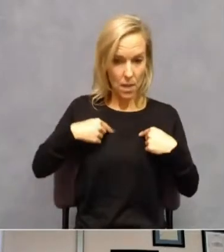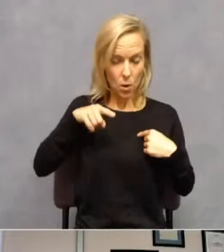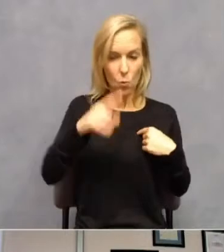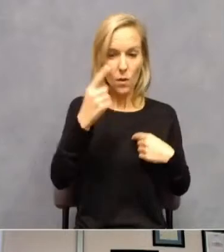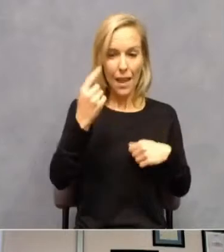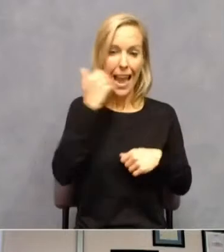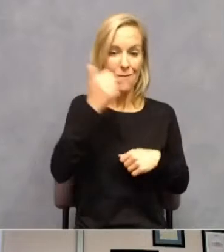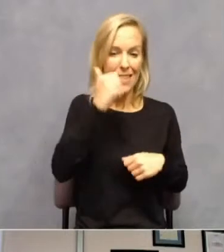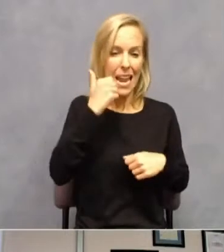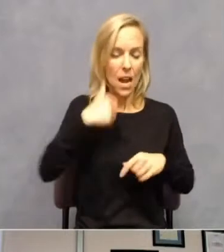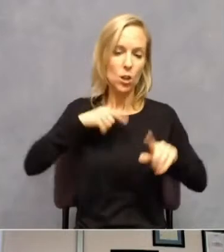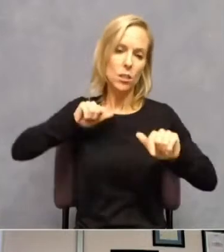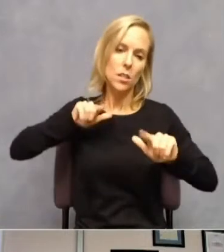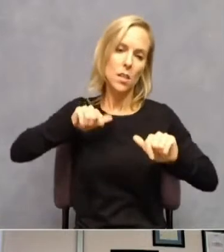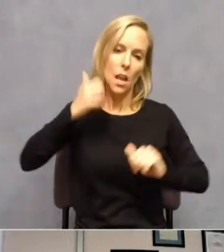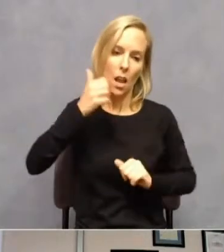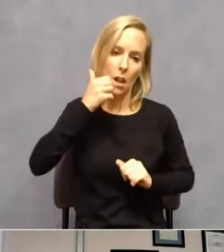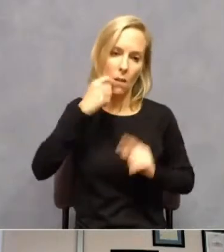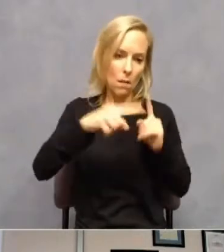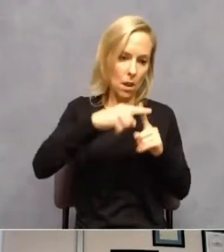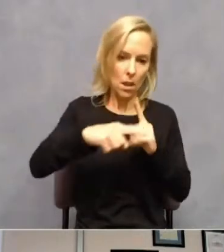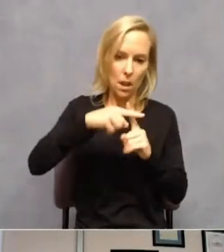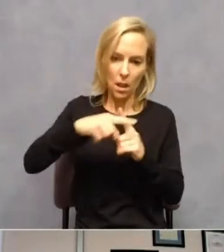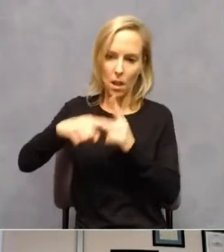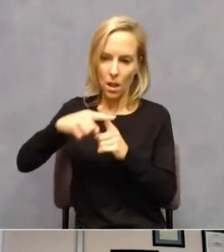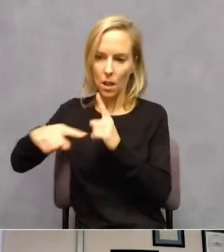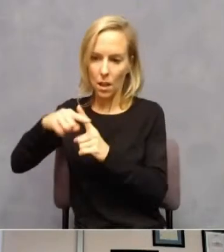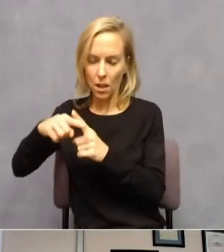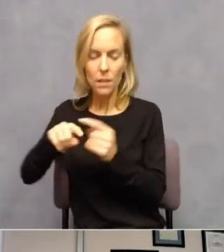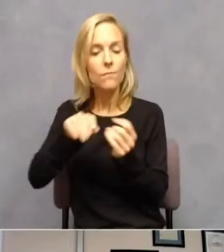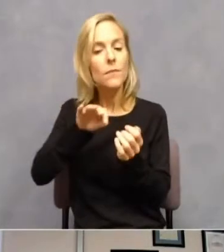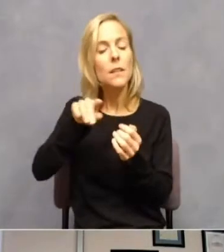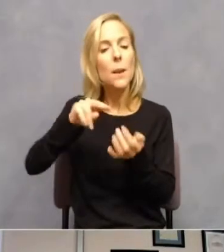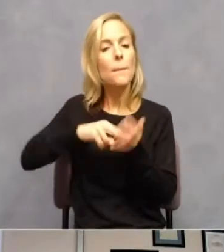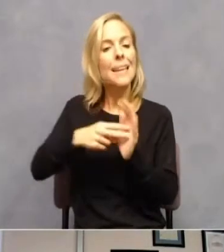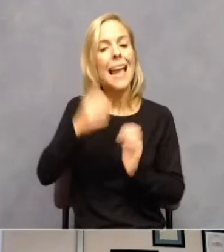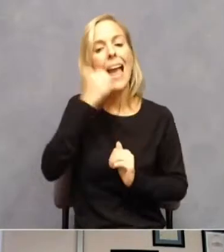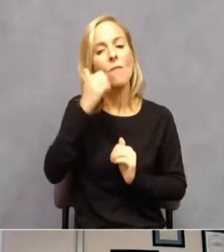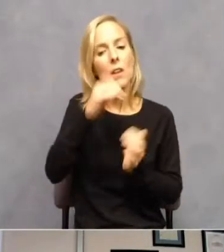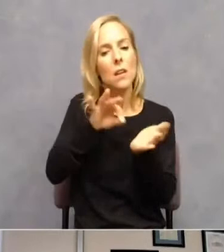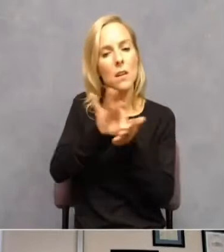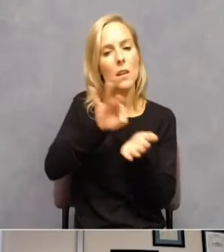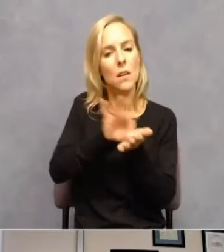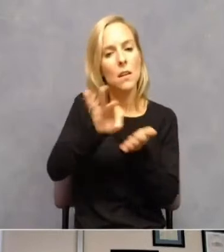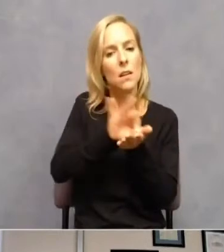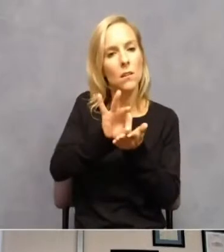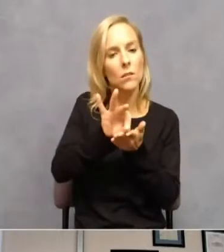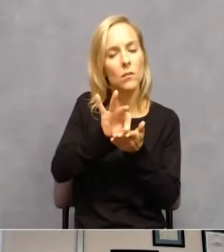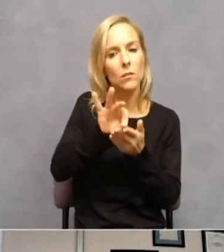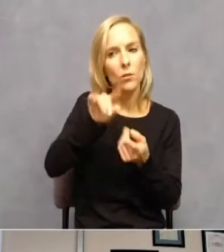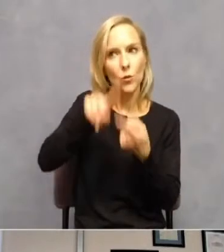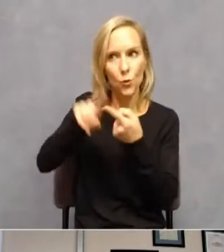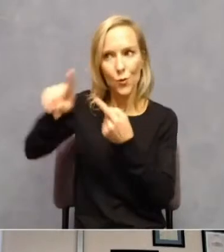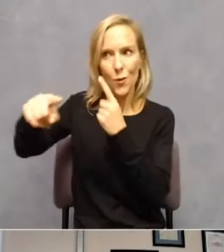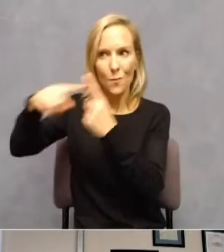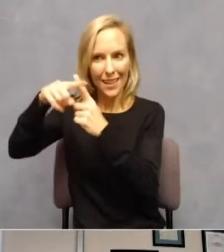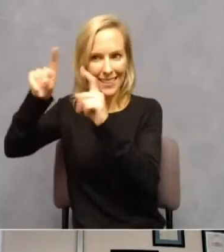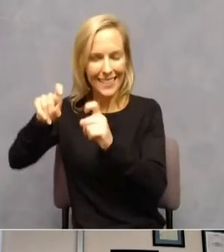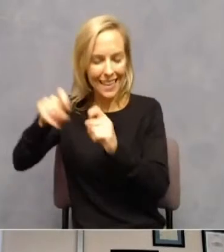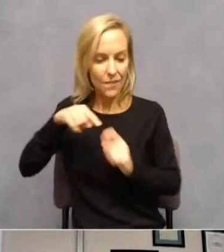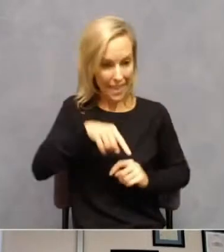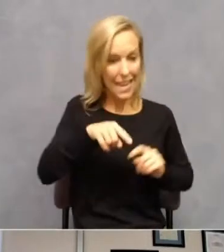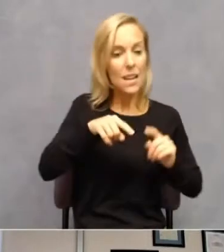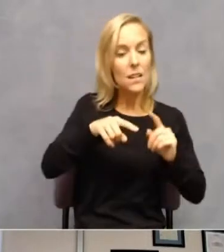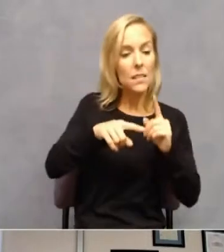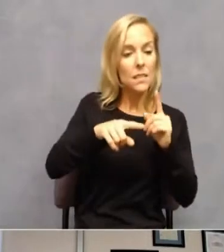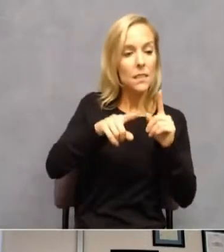there were 5 positives, each day they would be counted towards the positivity rate because they got tested and they were a different person